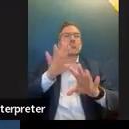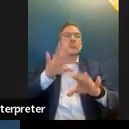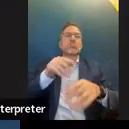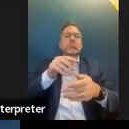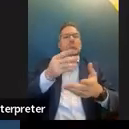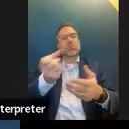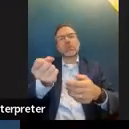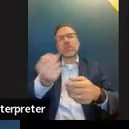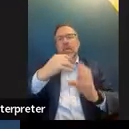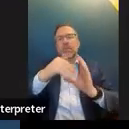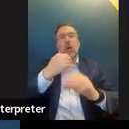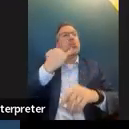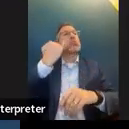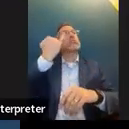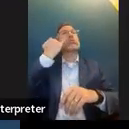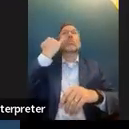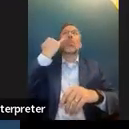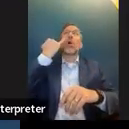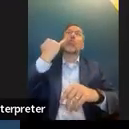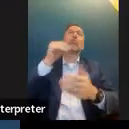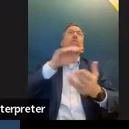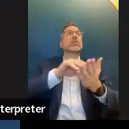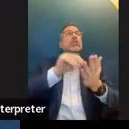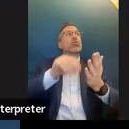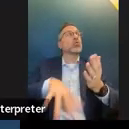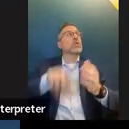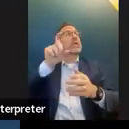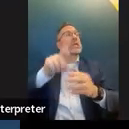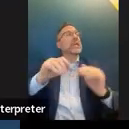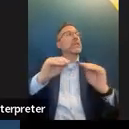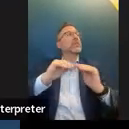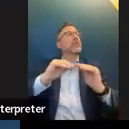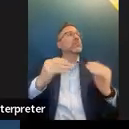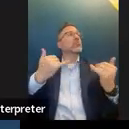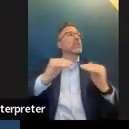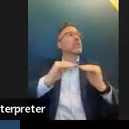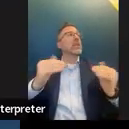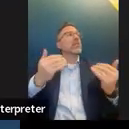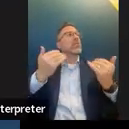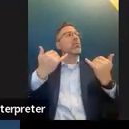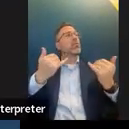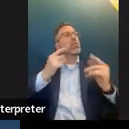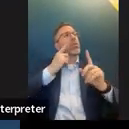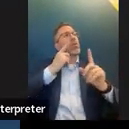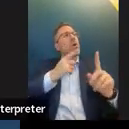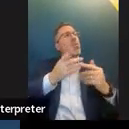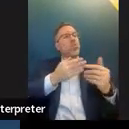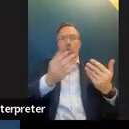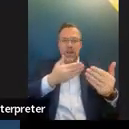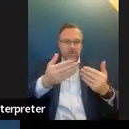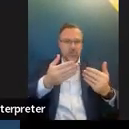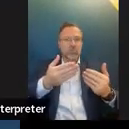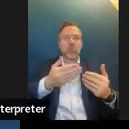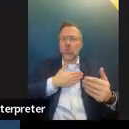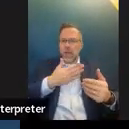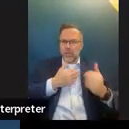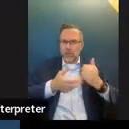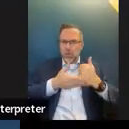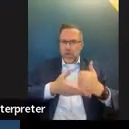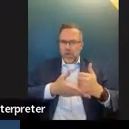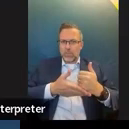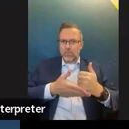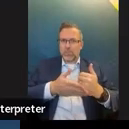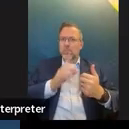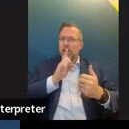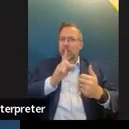present level goal, whatever, for feedback, we are happy to do that. Just make sure it's hypothetical and